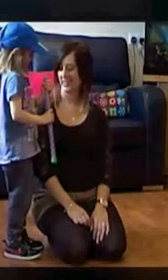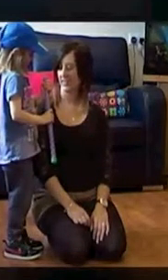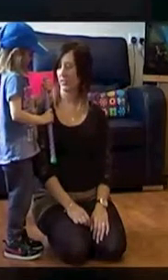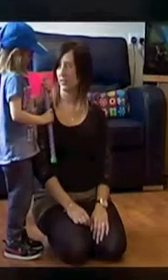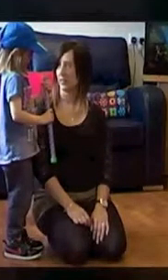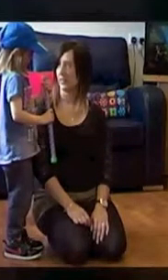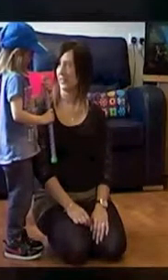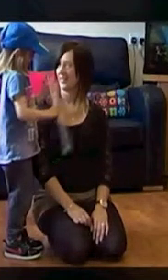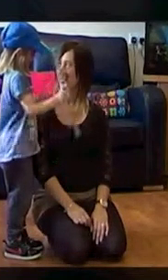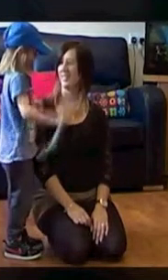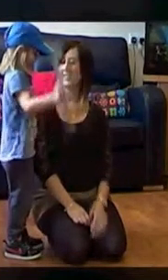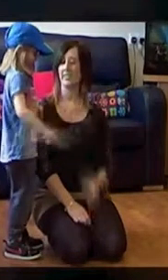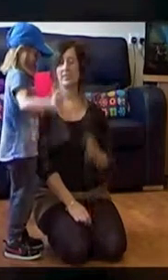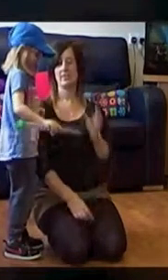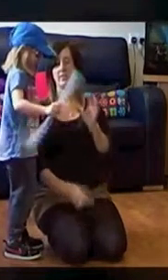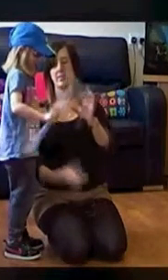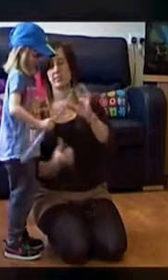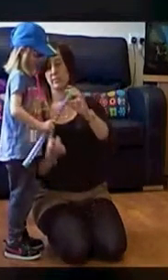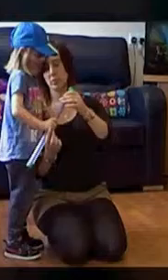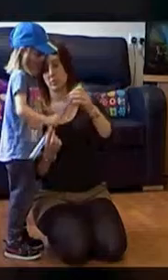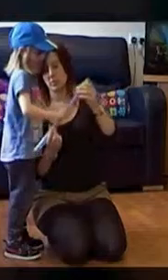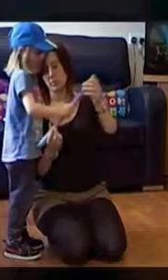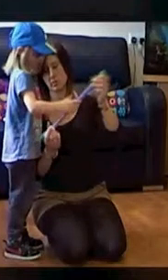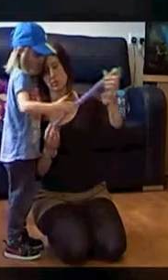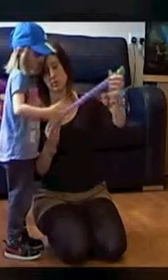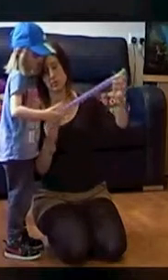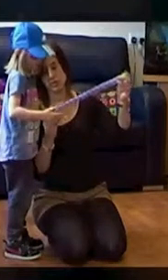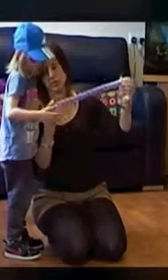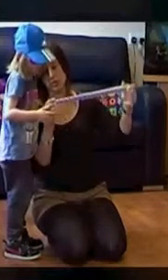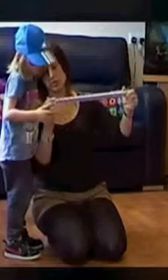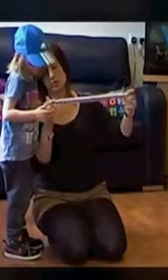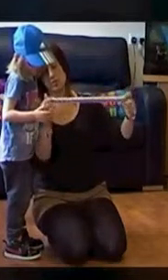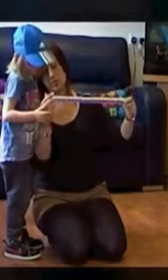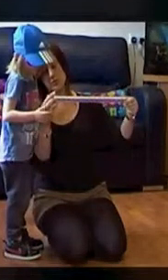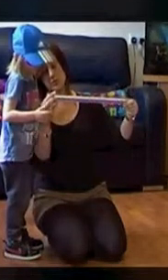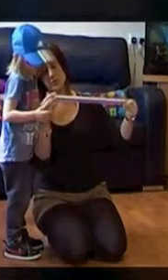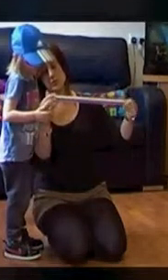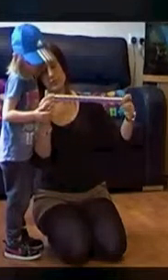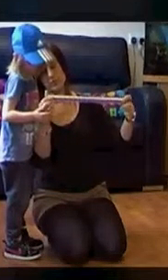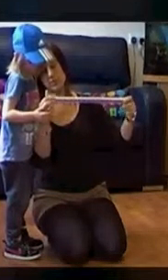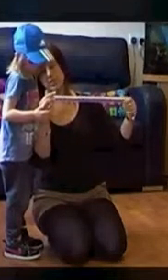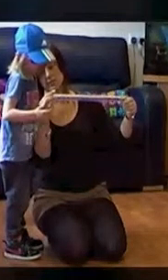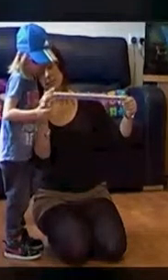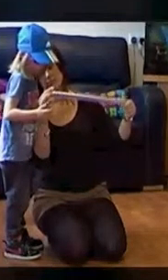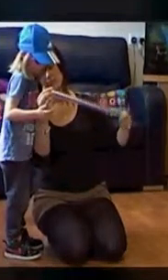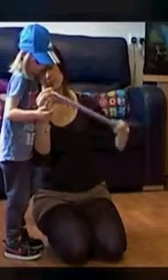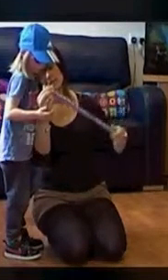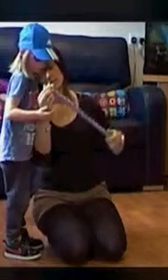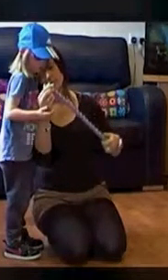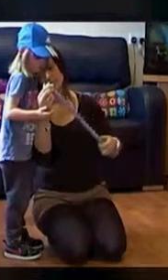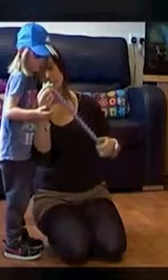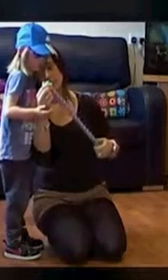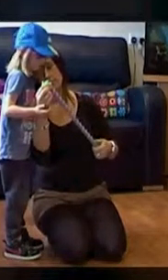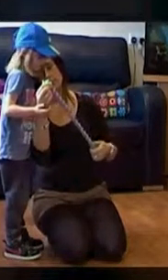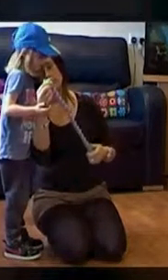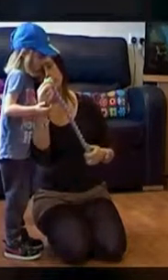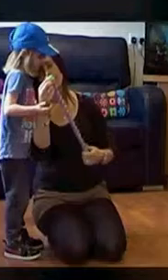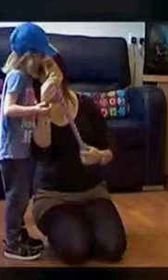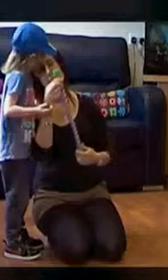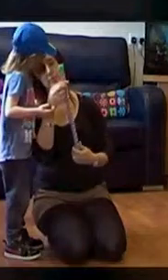it up and together they listen to and watch the beads running down inside it. When Emma turns